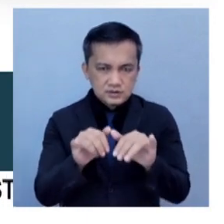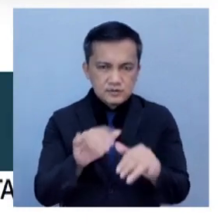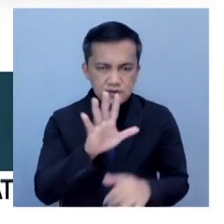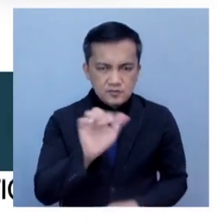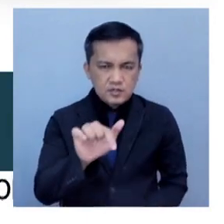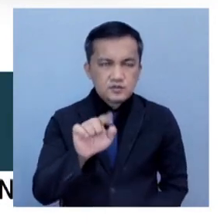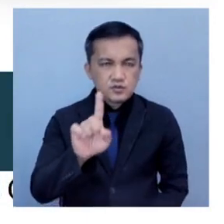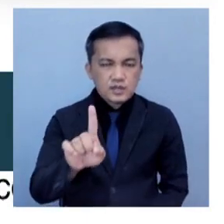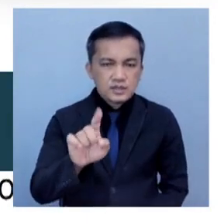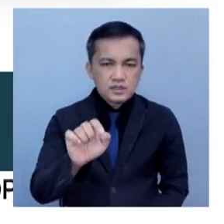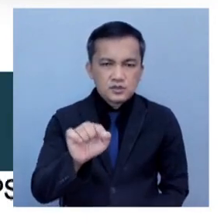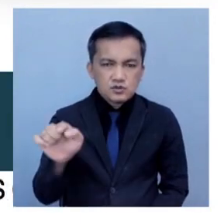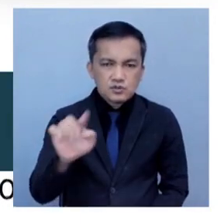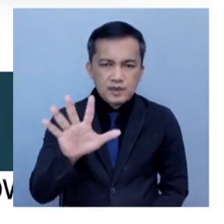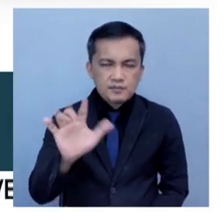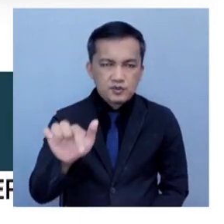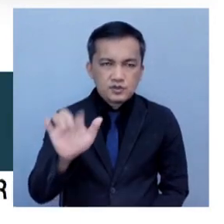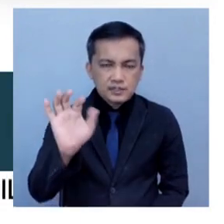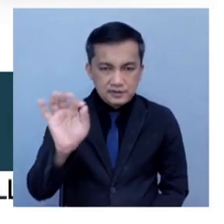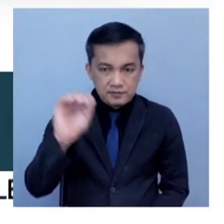5.1 to 5.9%